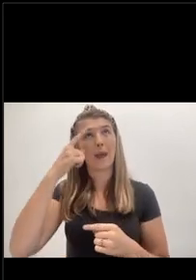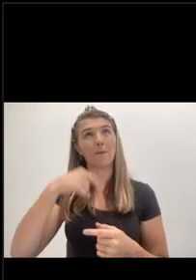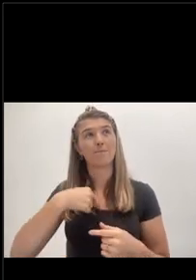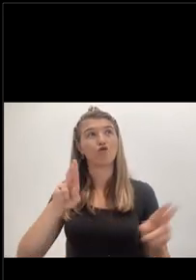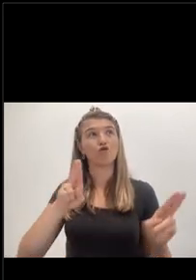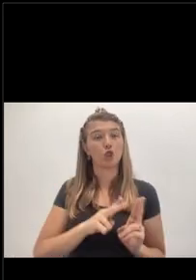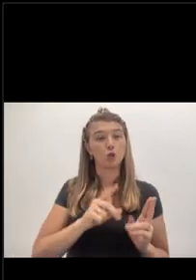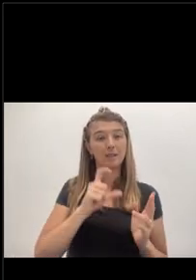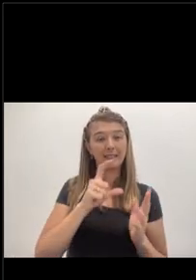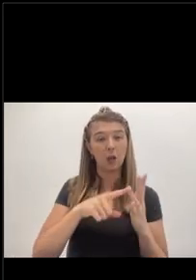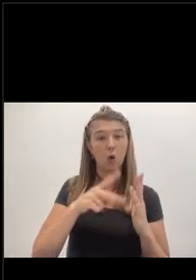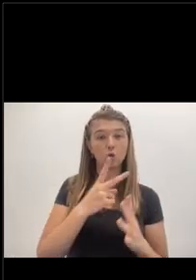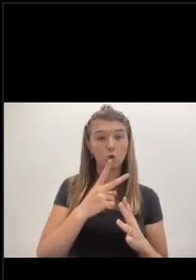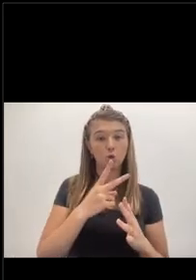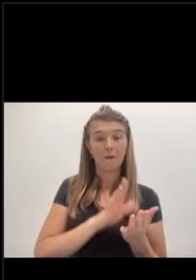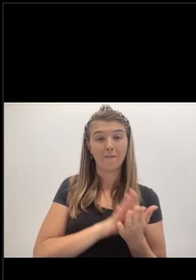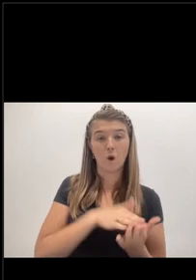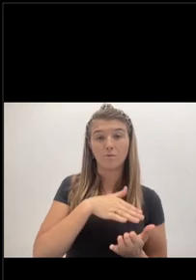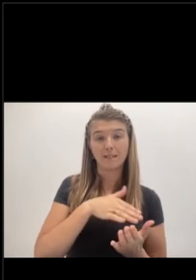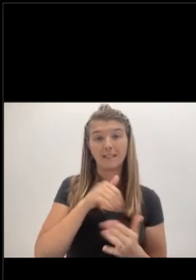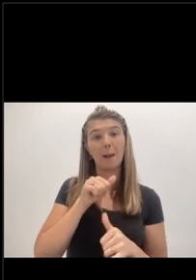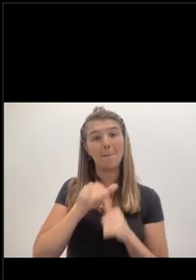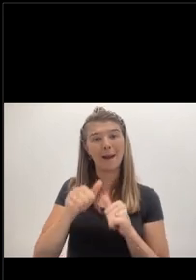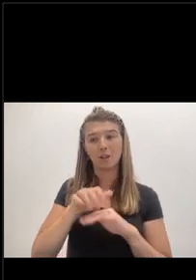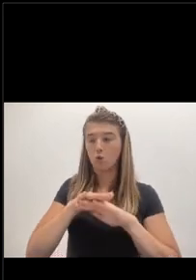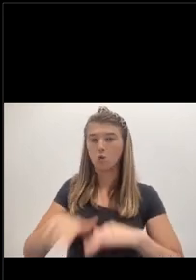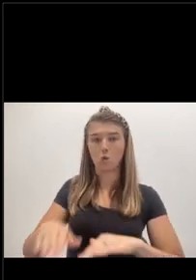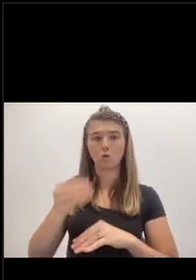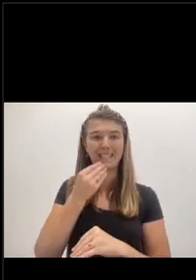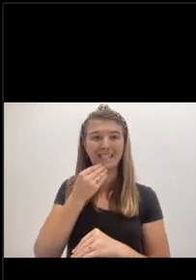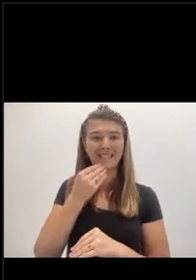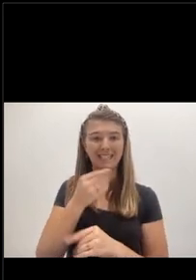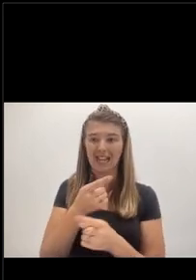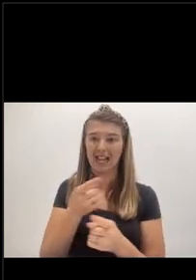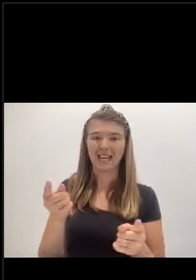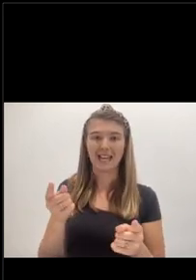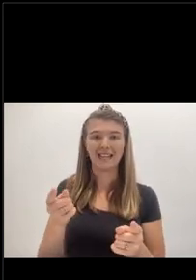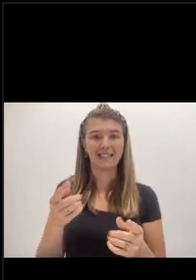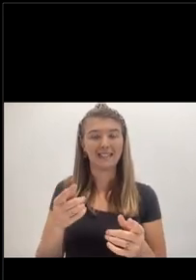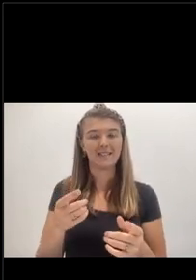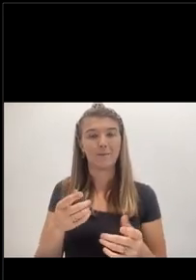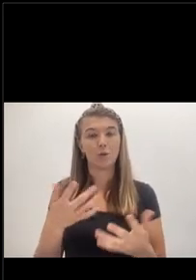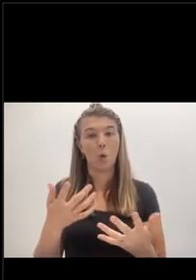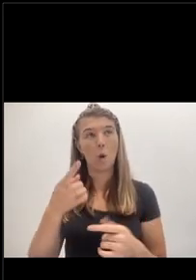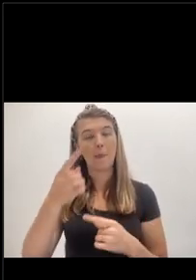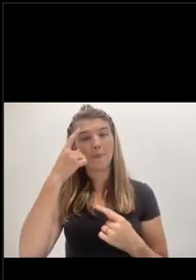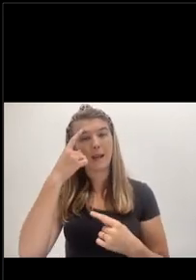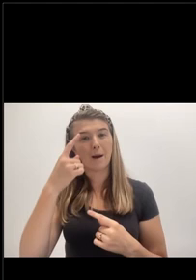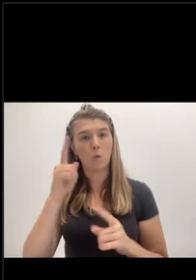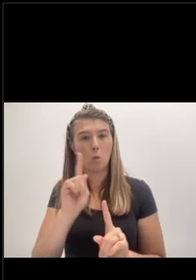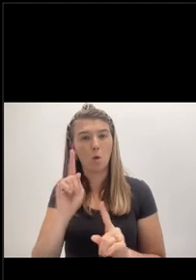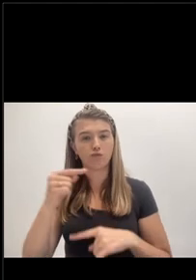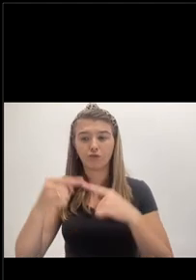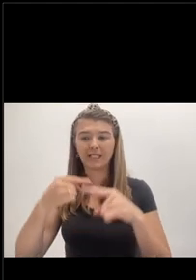it's better not to eat these things than to actually think about what recycling technology you